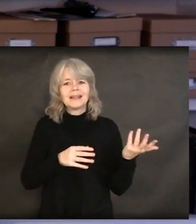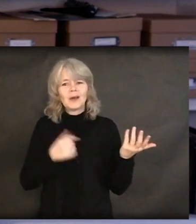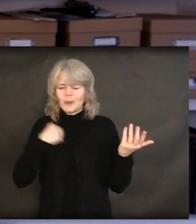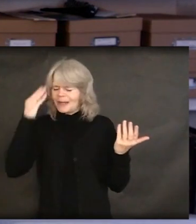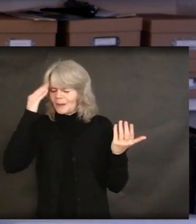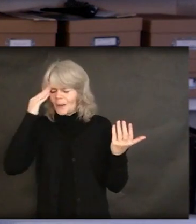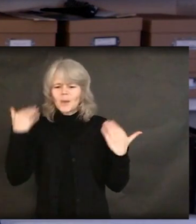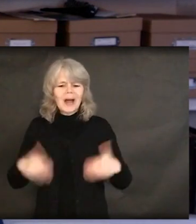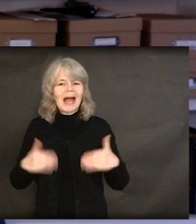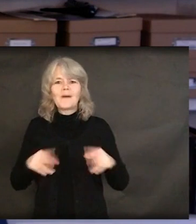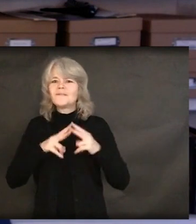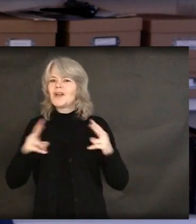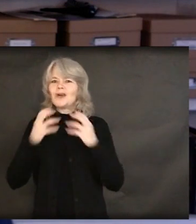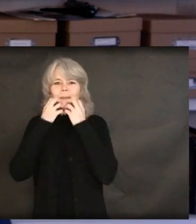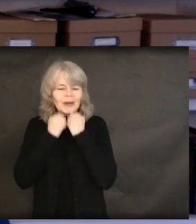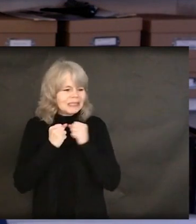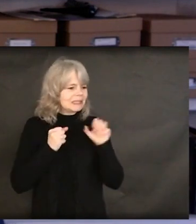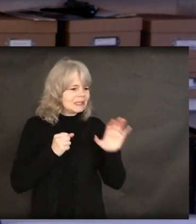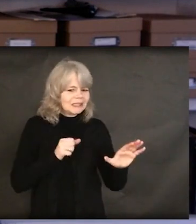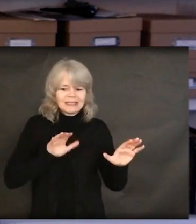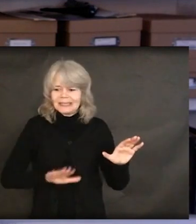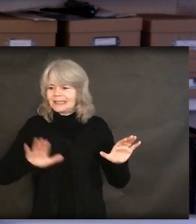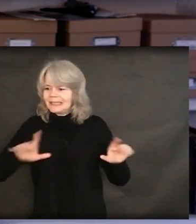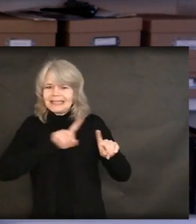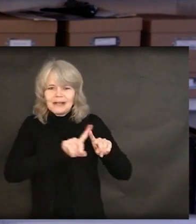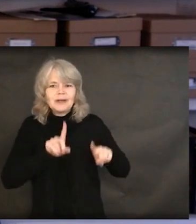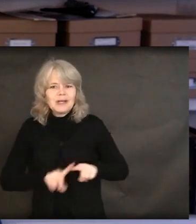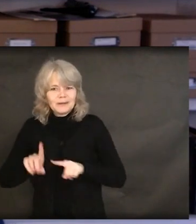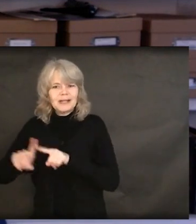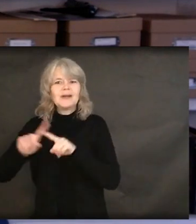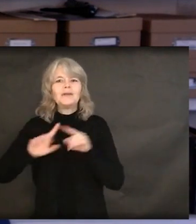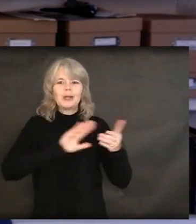precious and how fragile community can be.